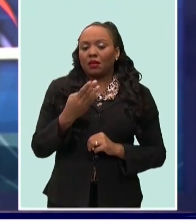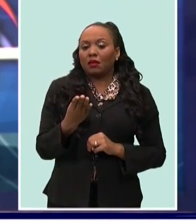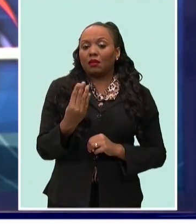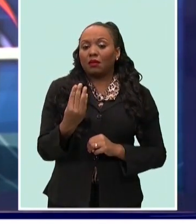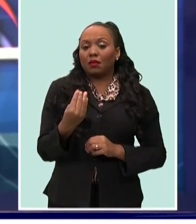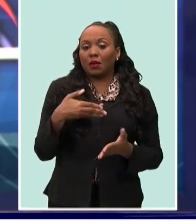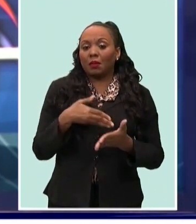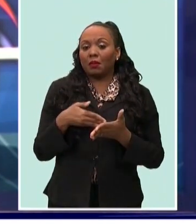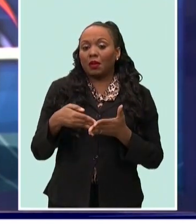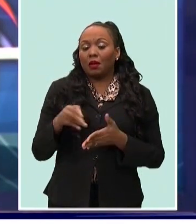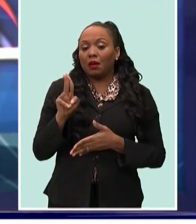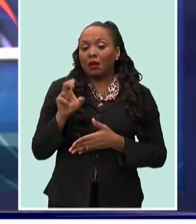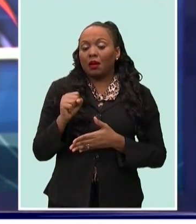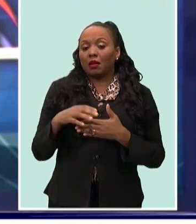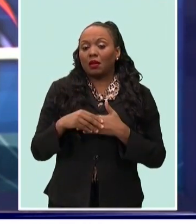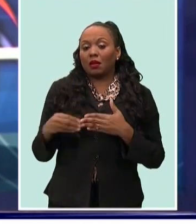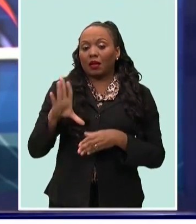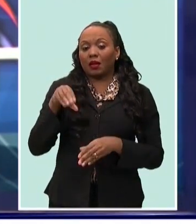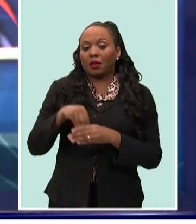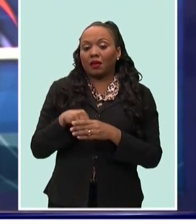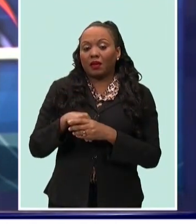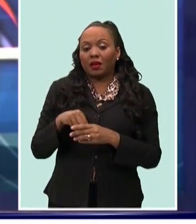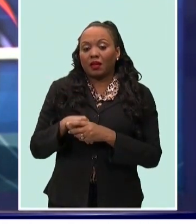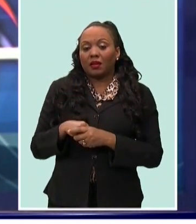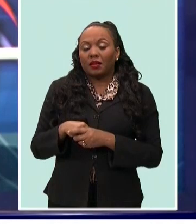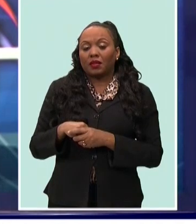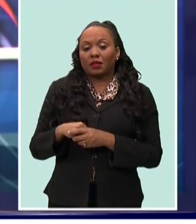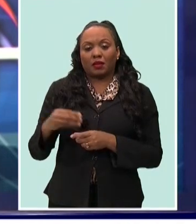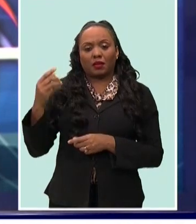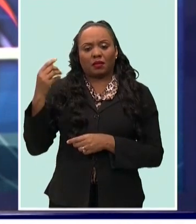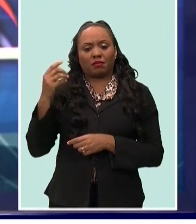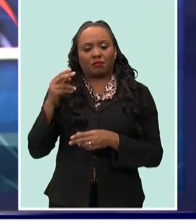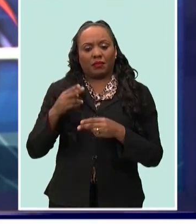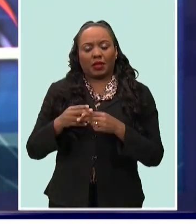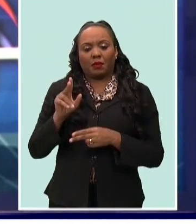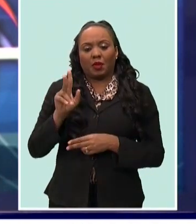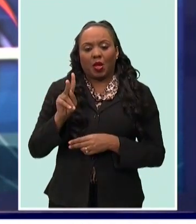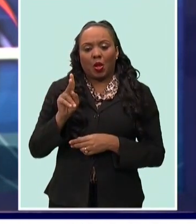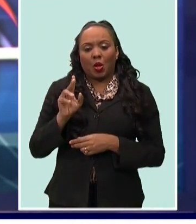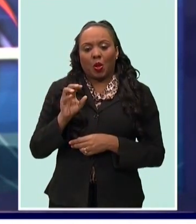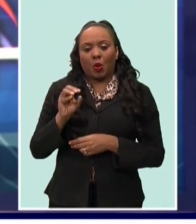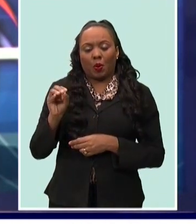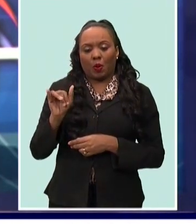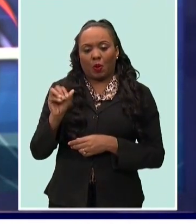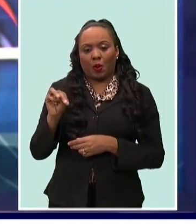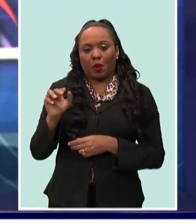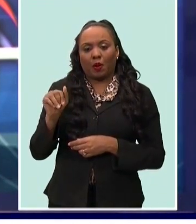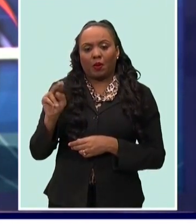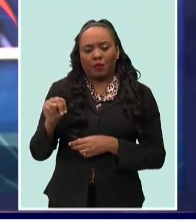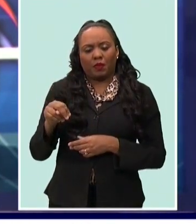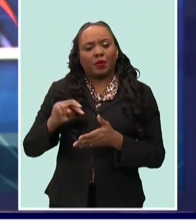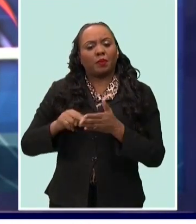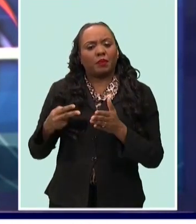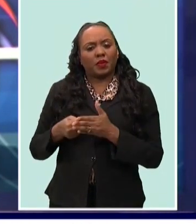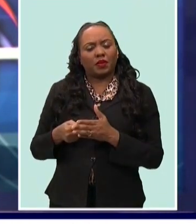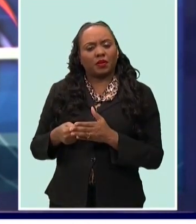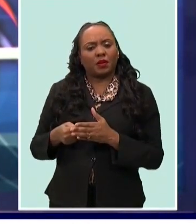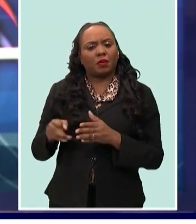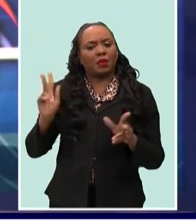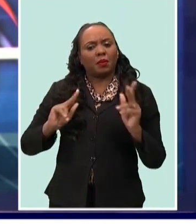the $14 million U.S. dollar investment by a Dutch company into the island is a sign that foreign investor confidence continues to